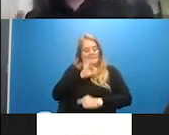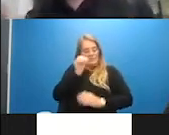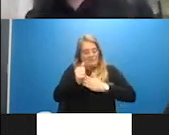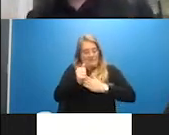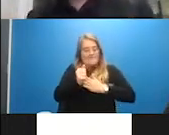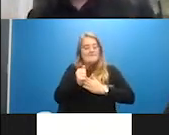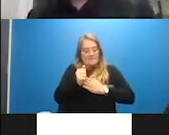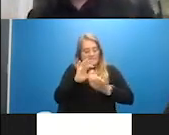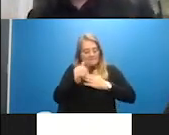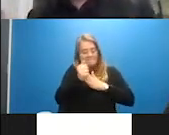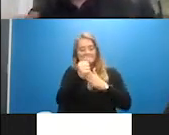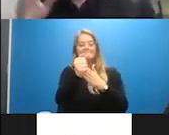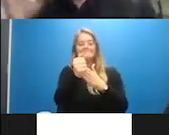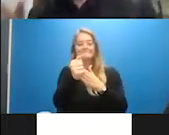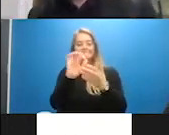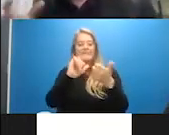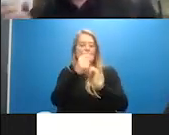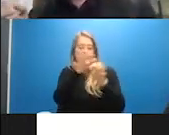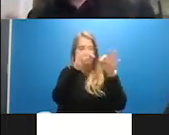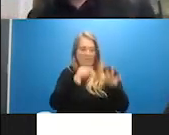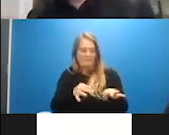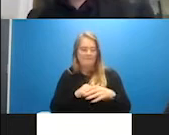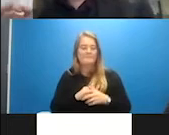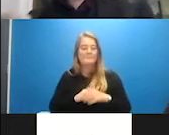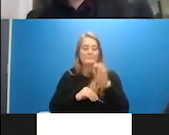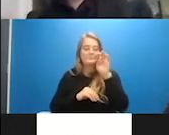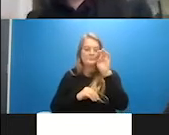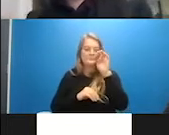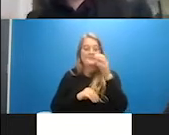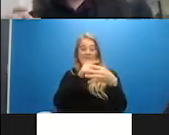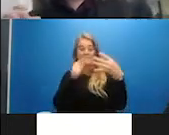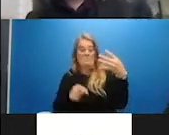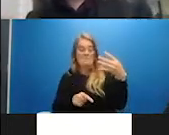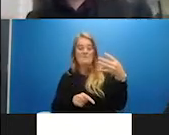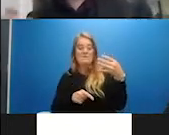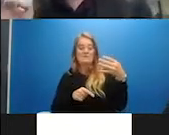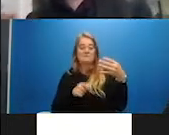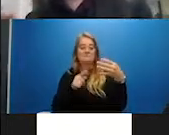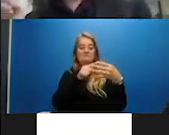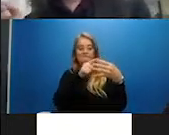and define it. These 4 branches, caring connection, respectful empowerment, contributing purpose, and cultural and spiritual